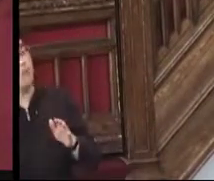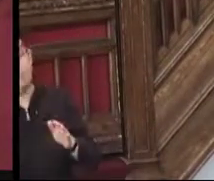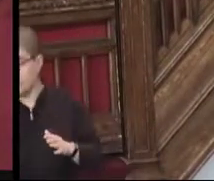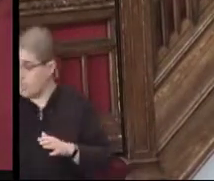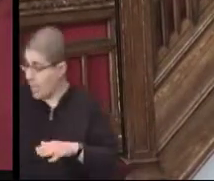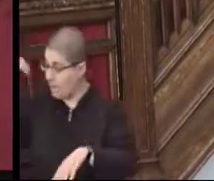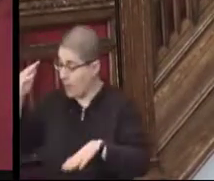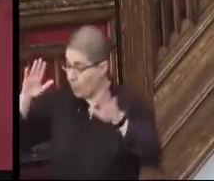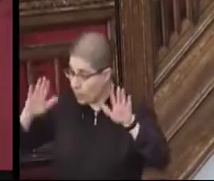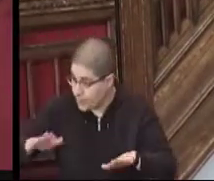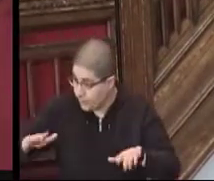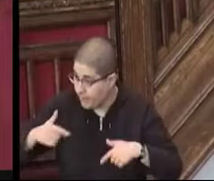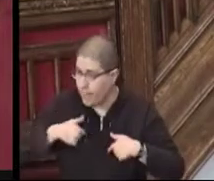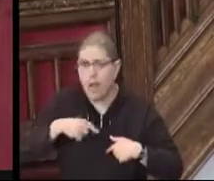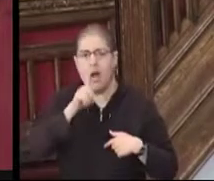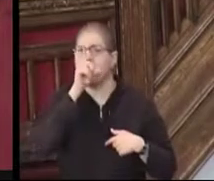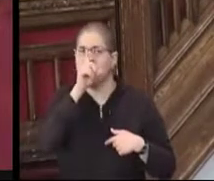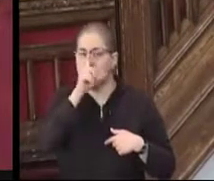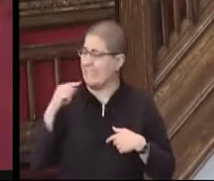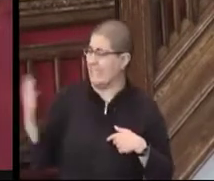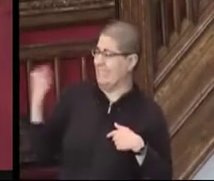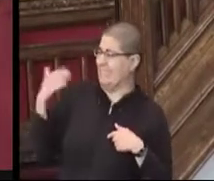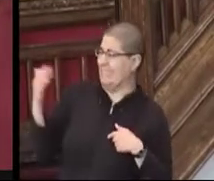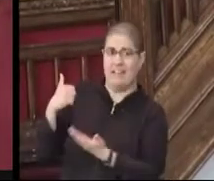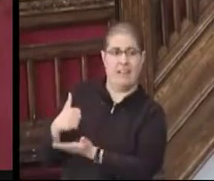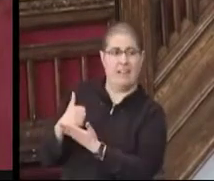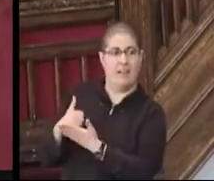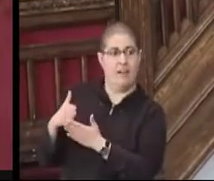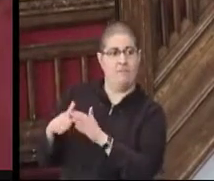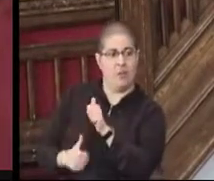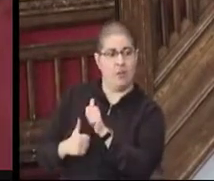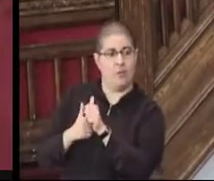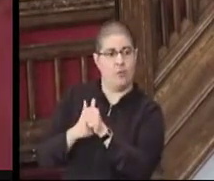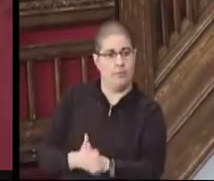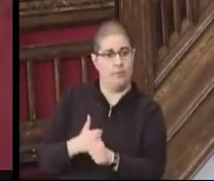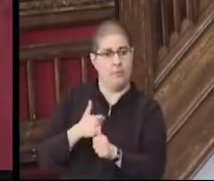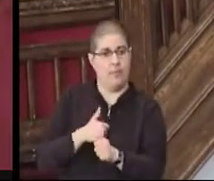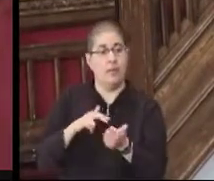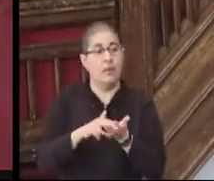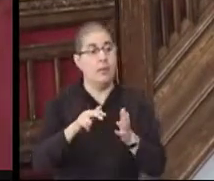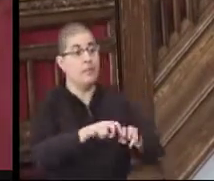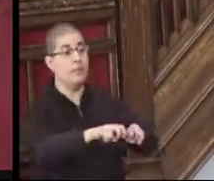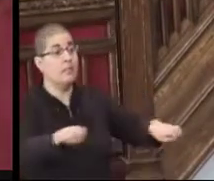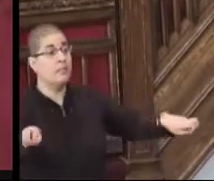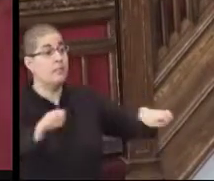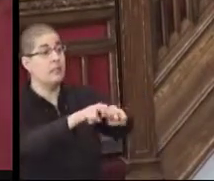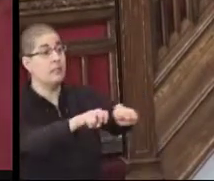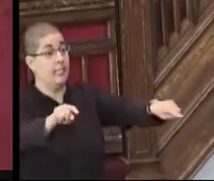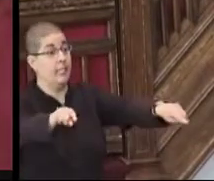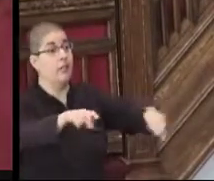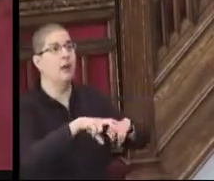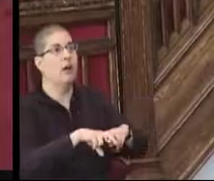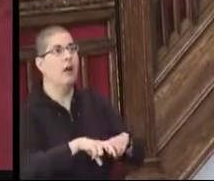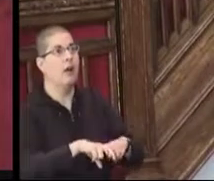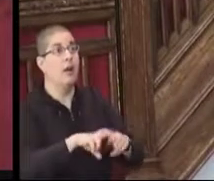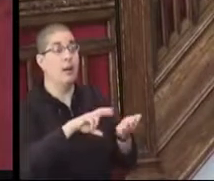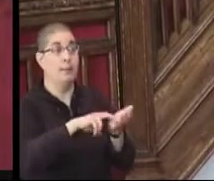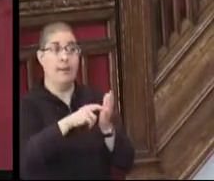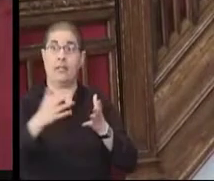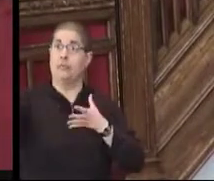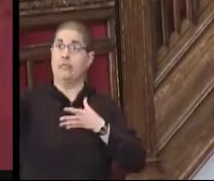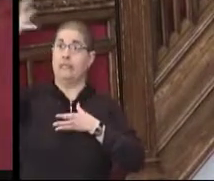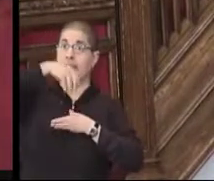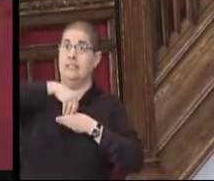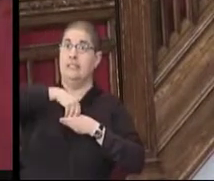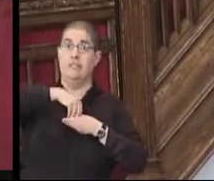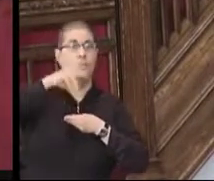Jesus said, "Come and follow me." It's not in sitting in the pew that we receive. It is